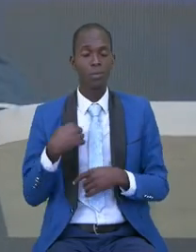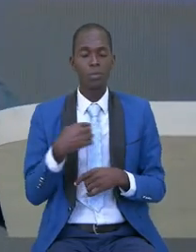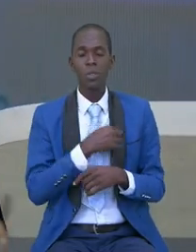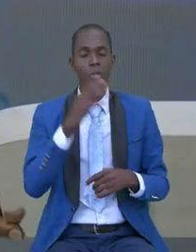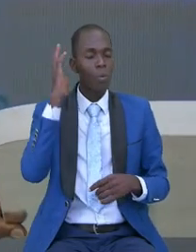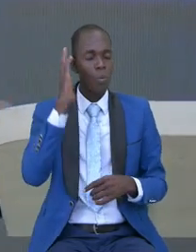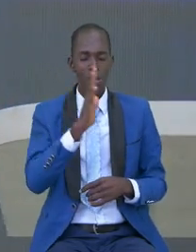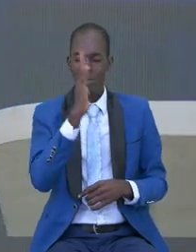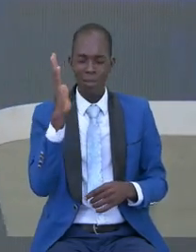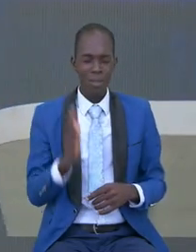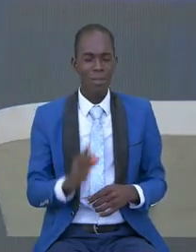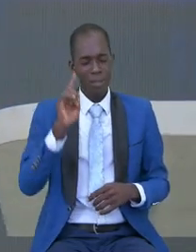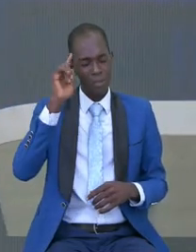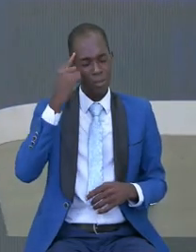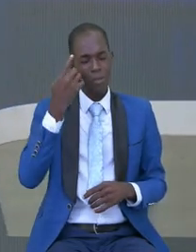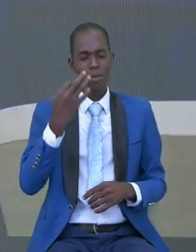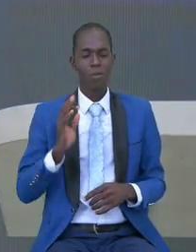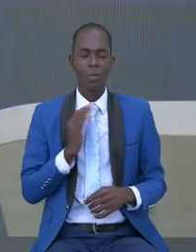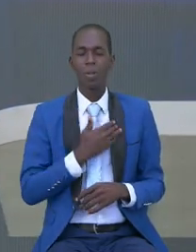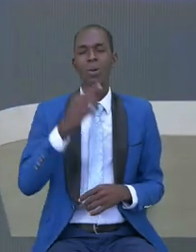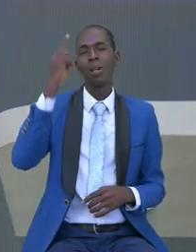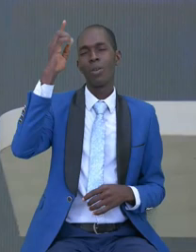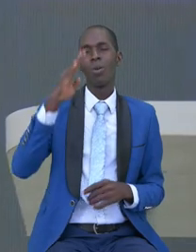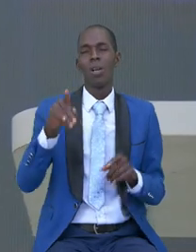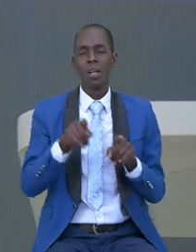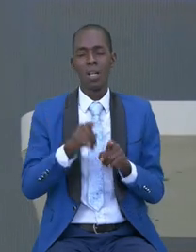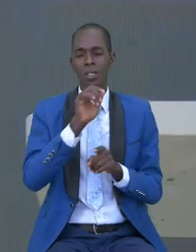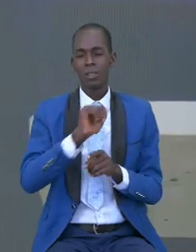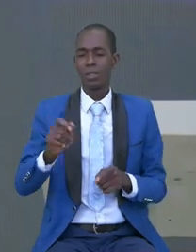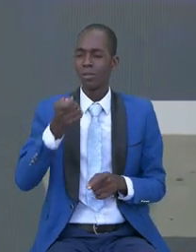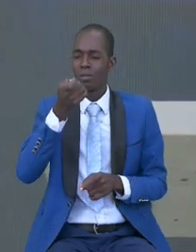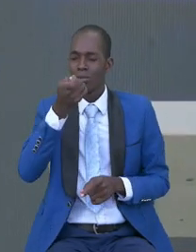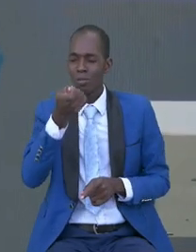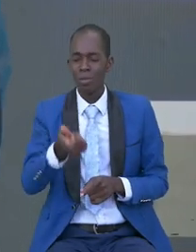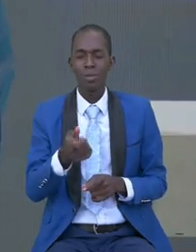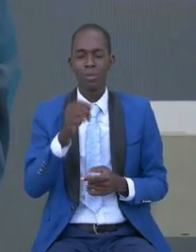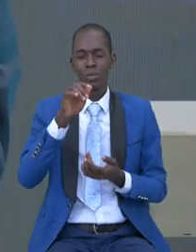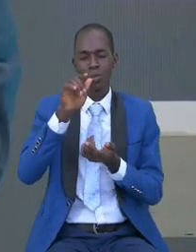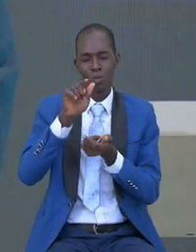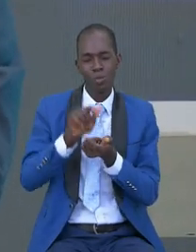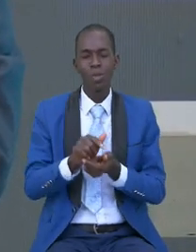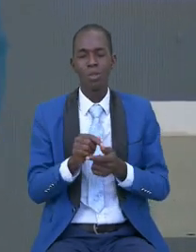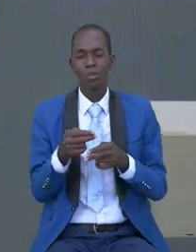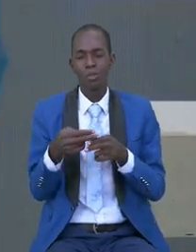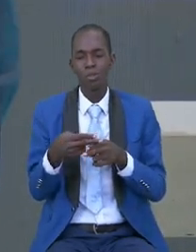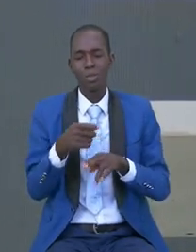never think of our God as a small God, little God, temporal